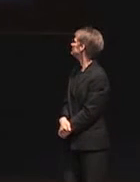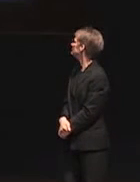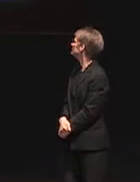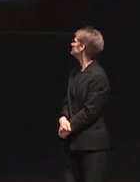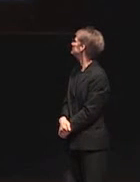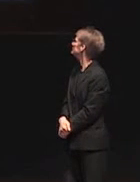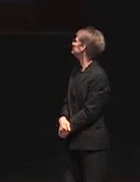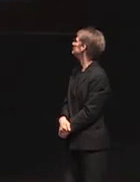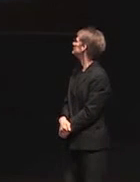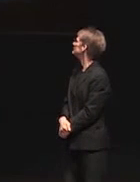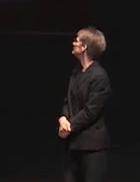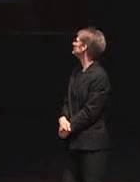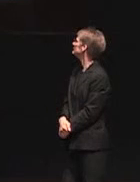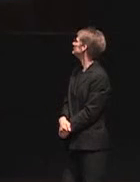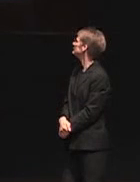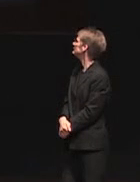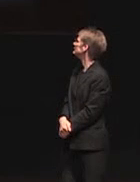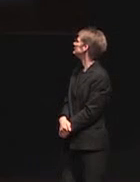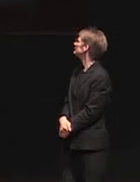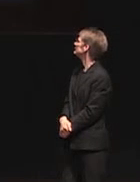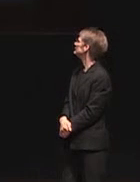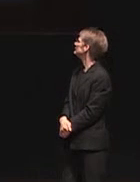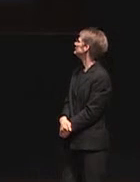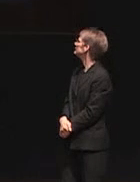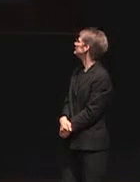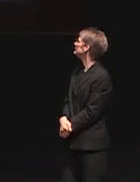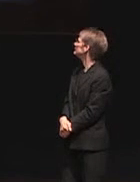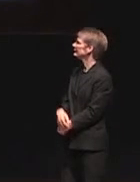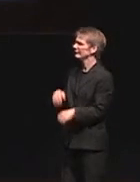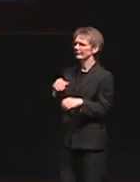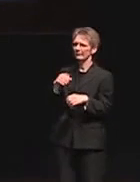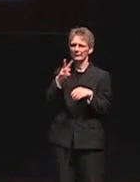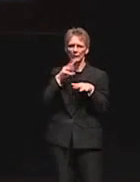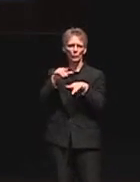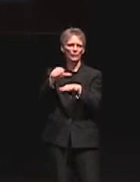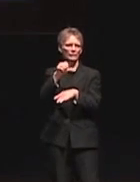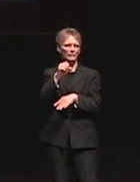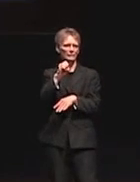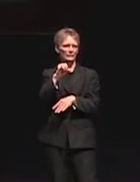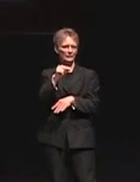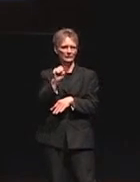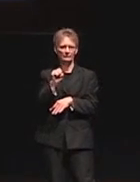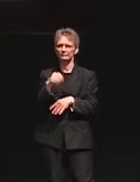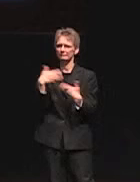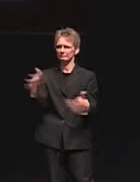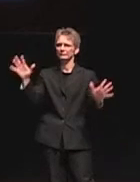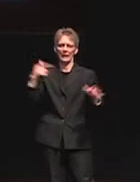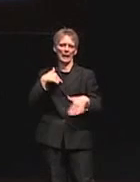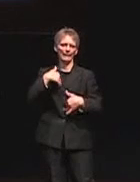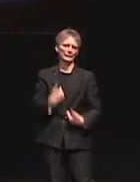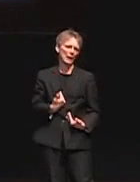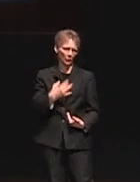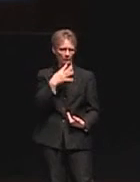And that's the view from the Eiffel Tower. That's the River Seine, and there it is. I'm tired